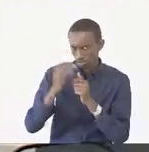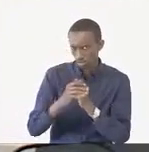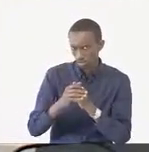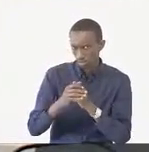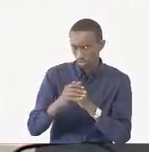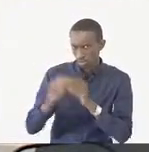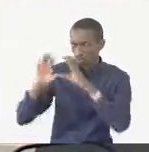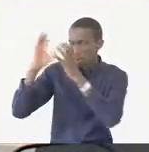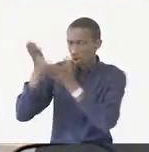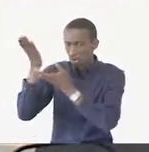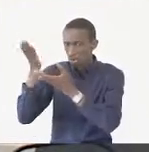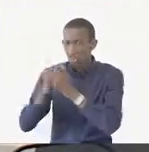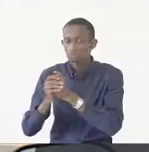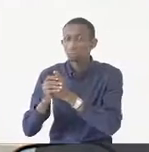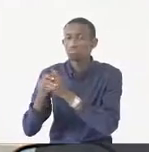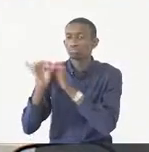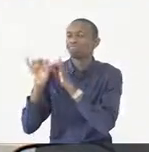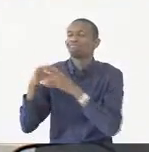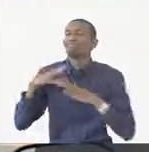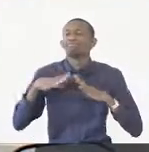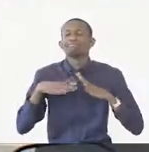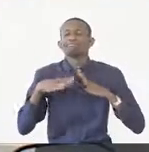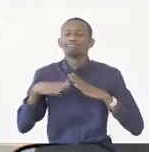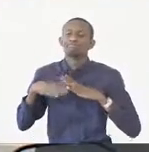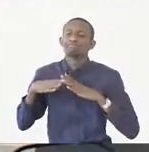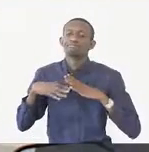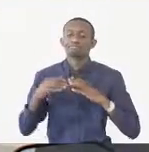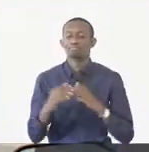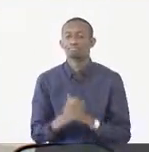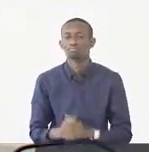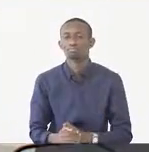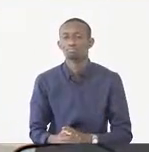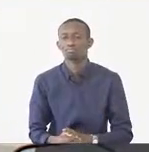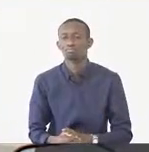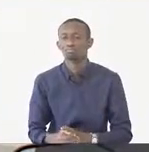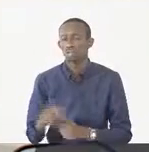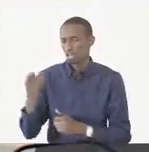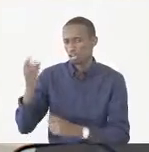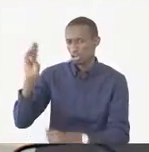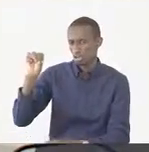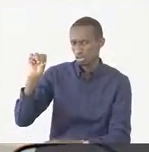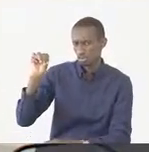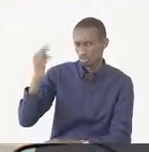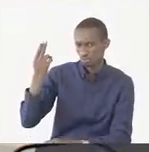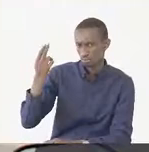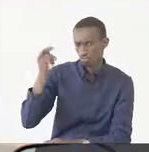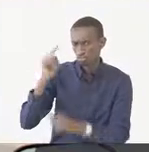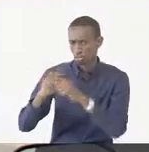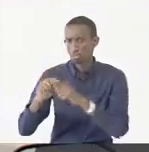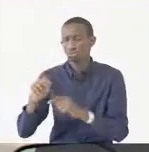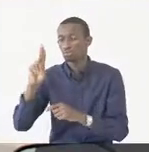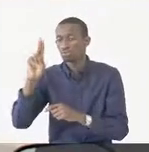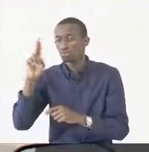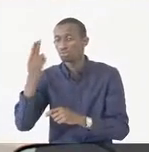rest. That is giving us here not to consider M2 times U2. U2 is